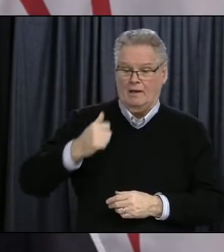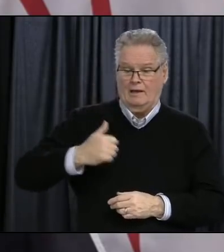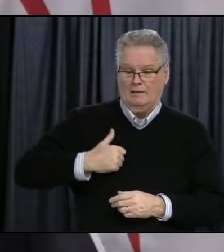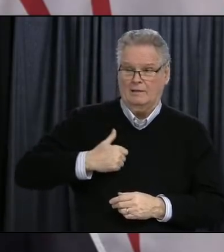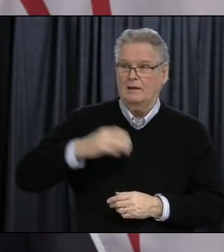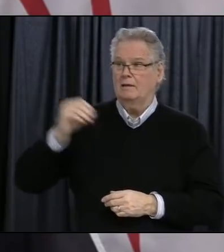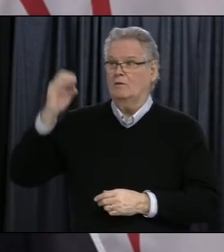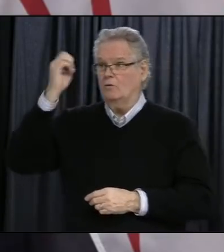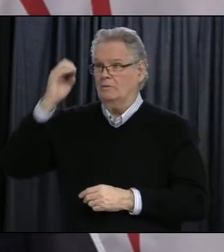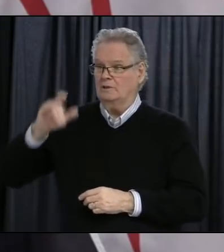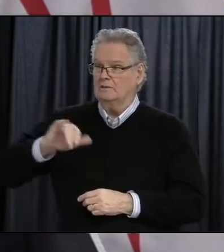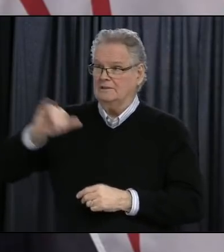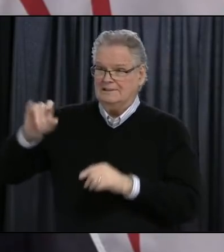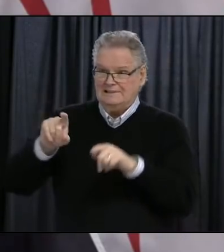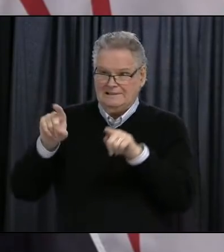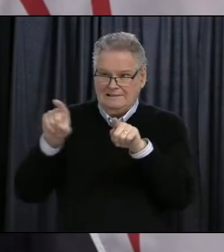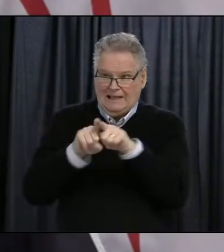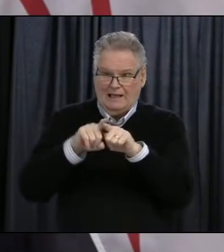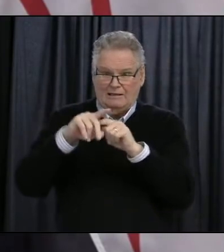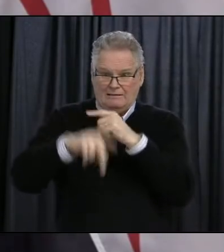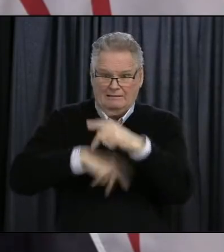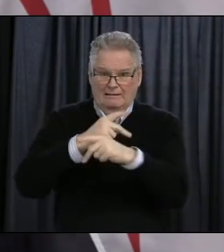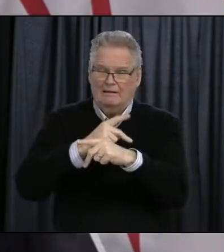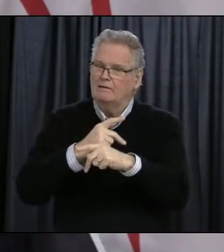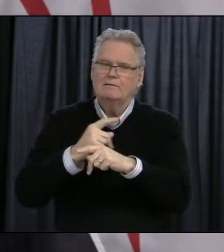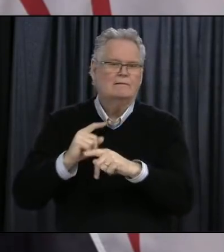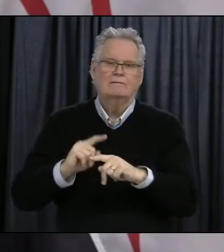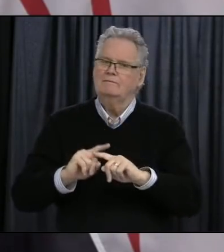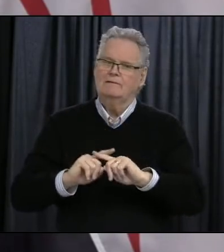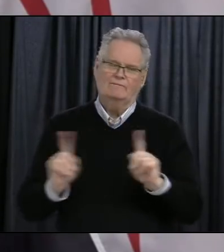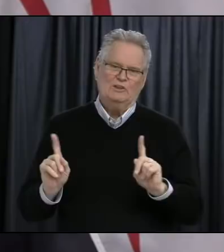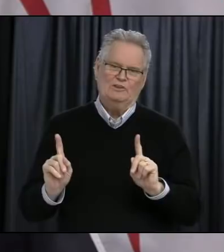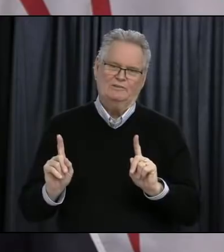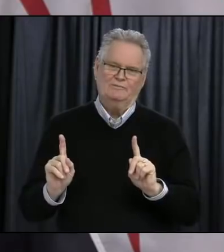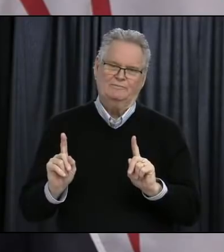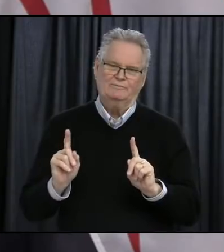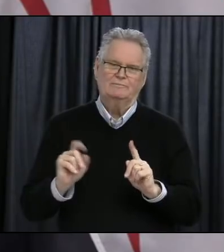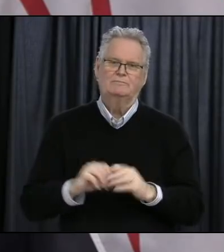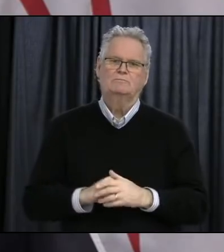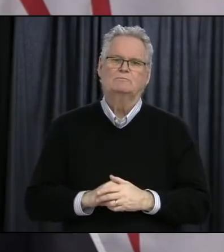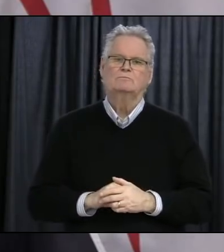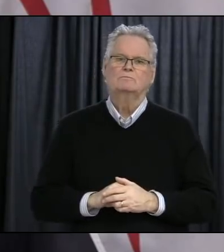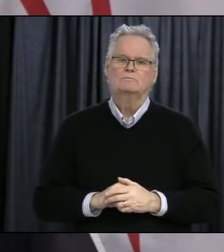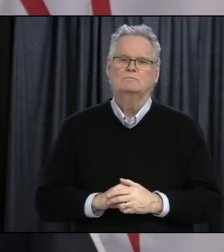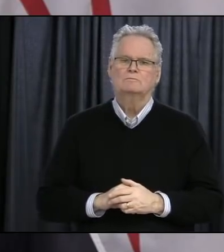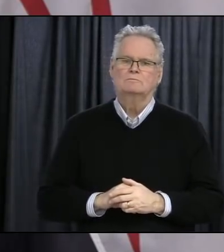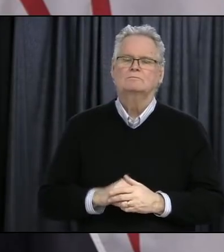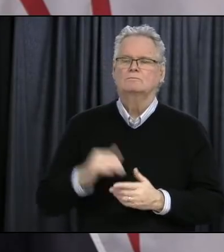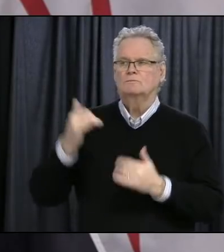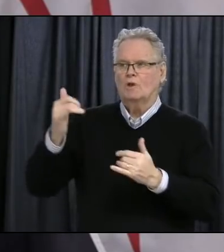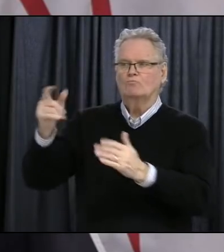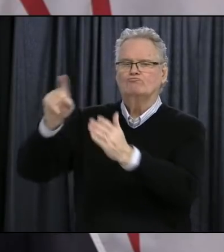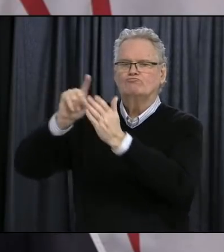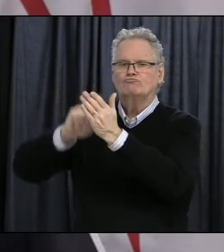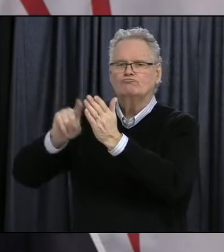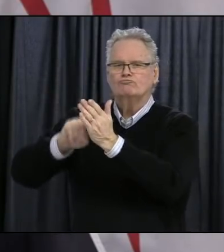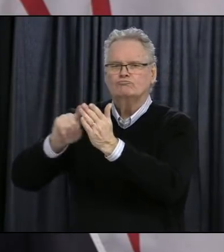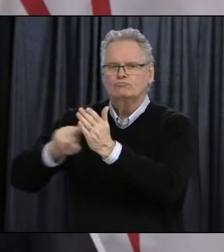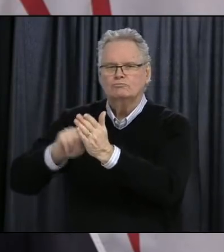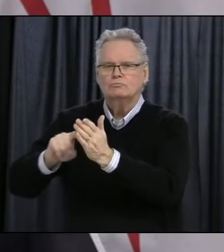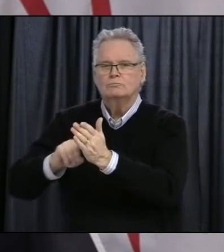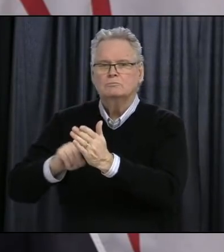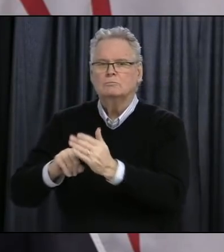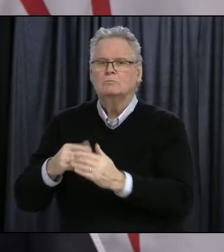vaccinated people more than would be expected in the general population. As a recap, for those who may have just joined, we have one